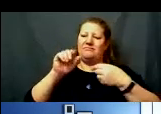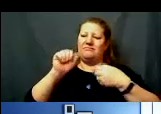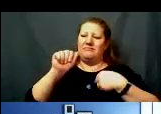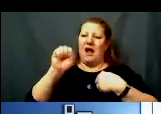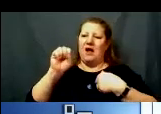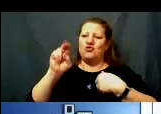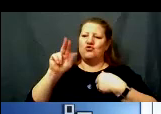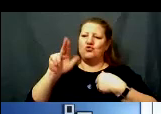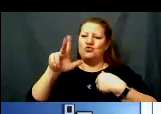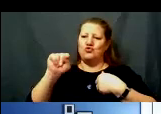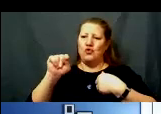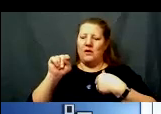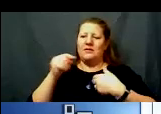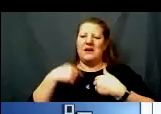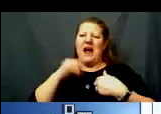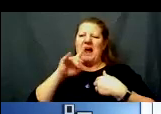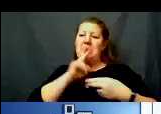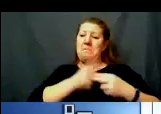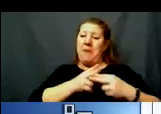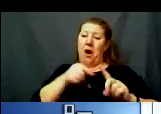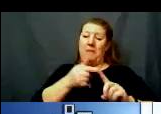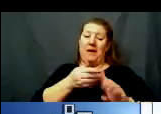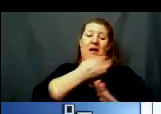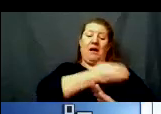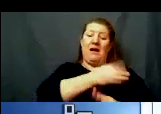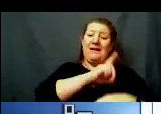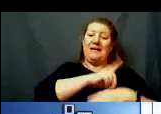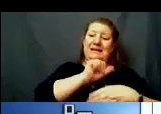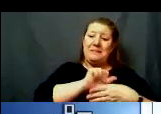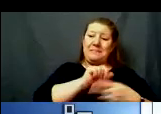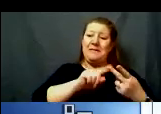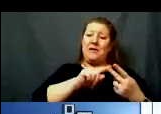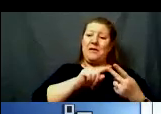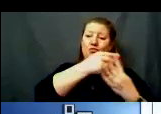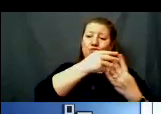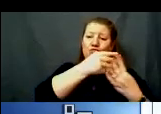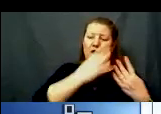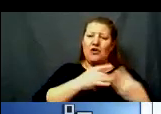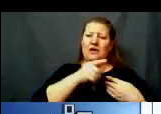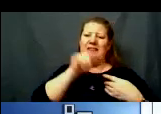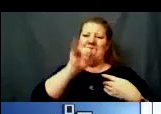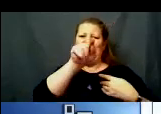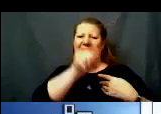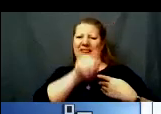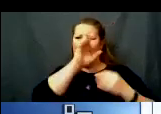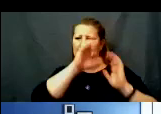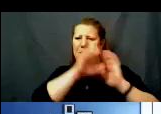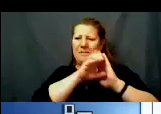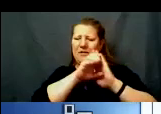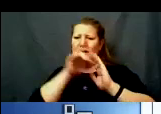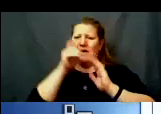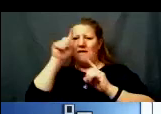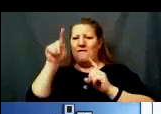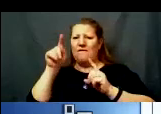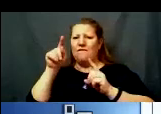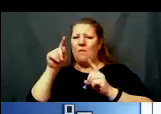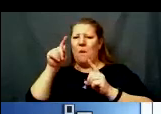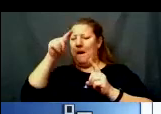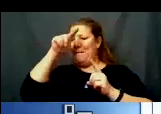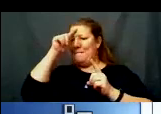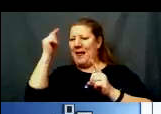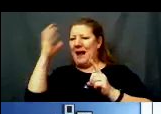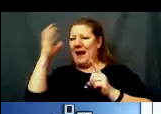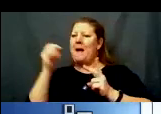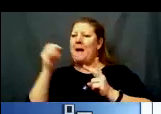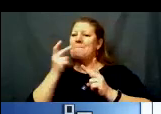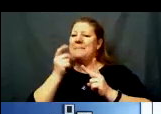to disabilities and prisoners. This is a couple of pictures from the group Black and Pink, which is a wonderful group